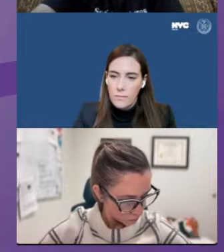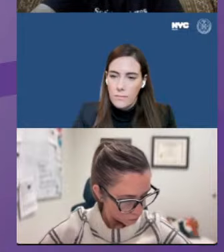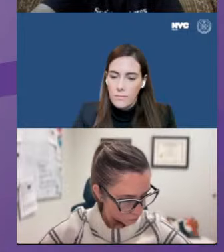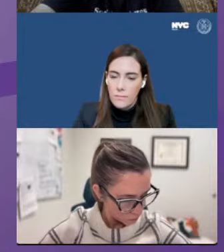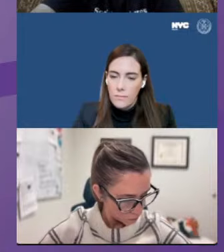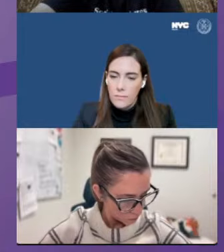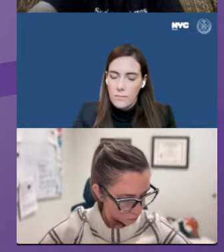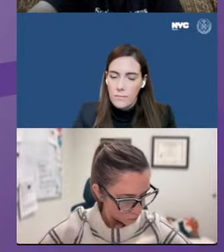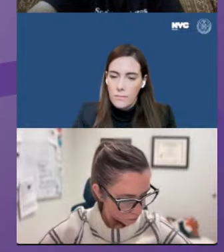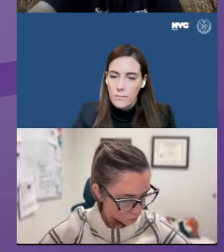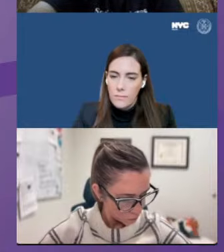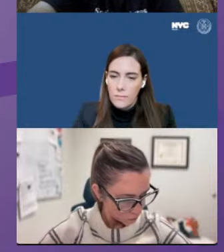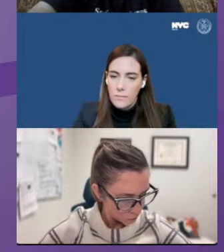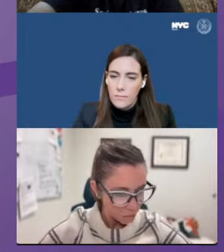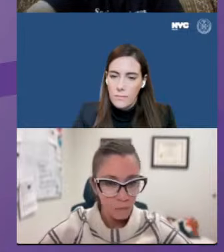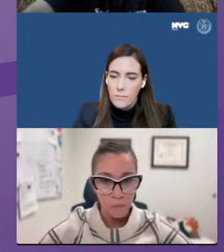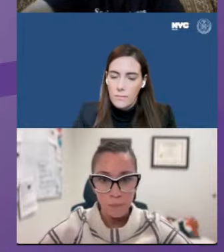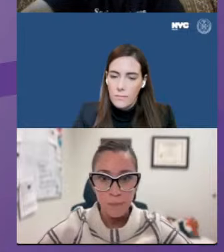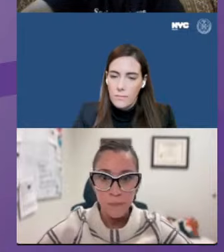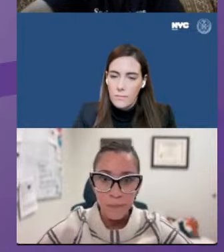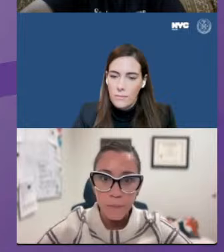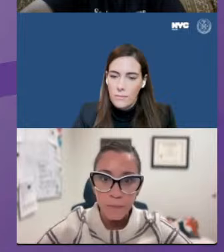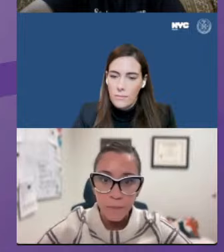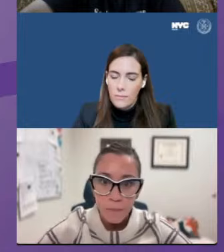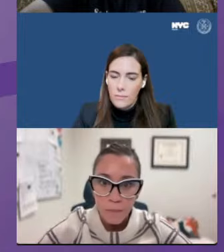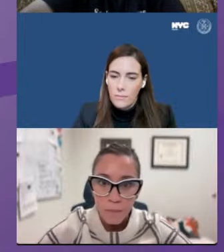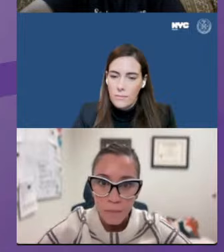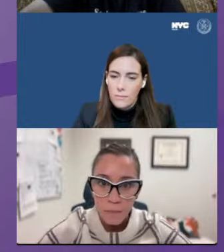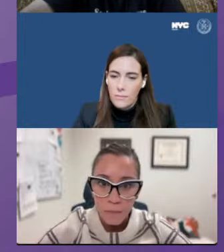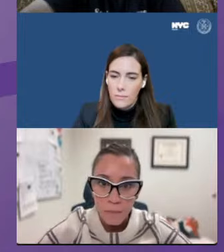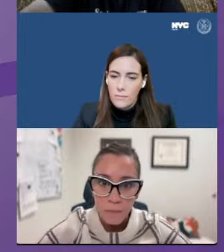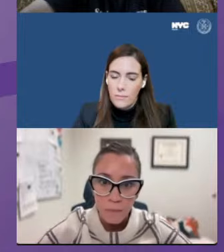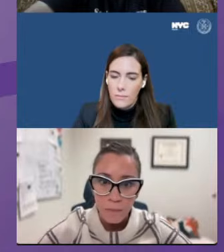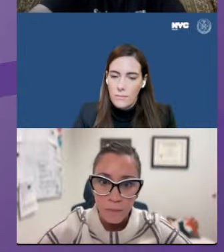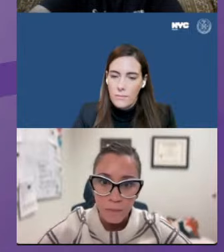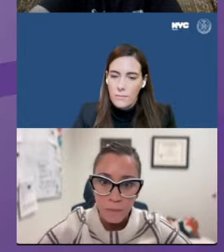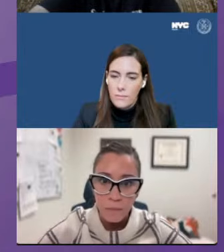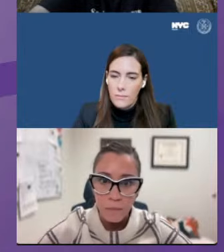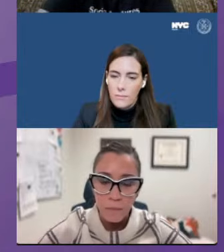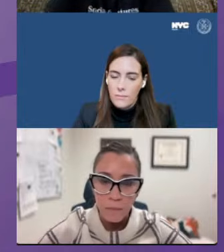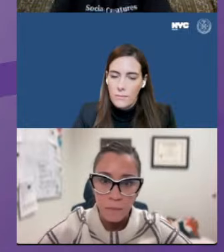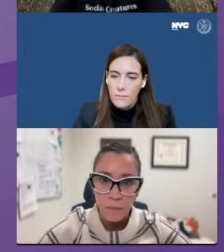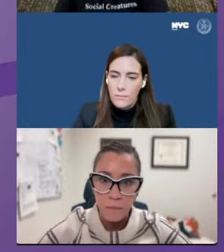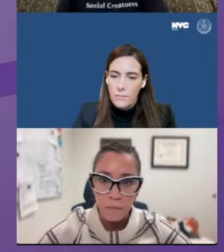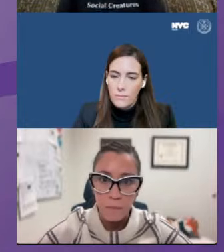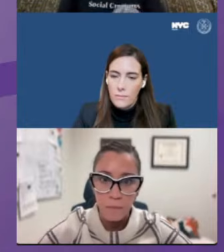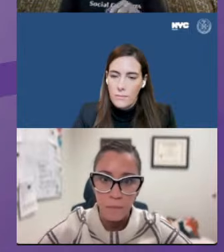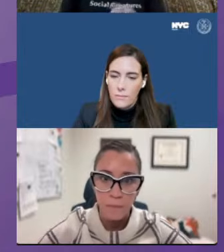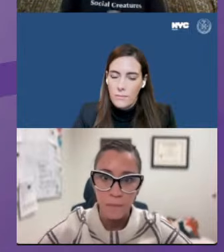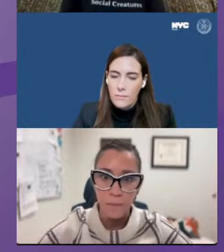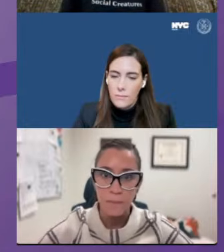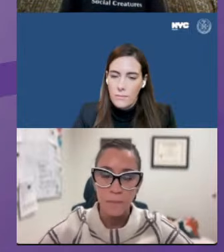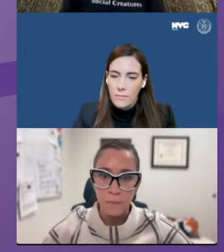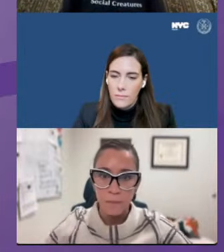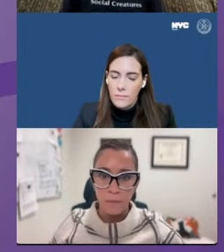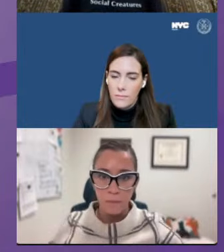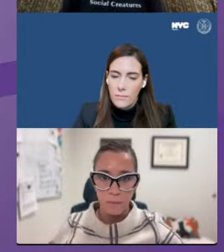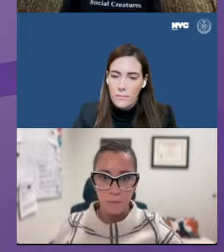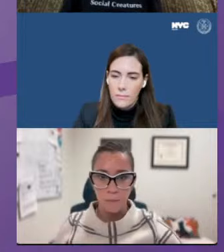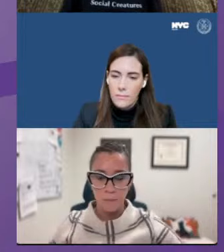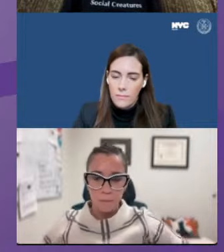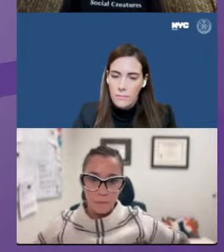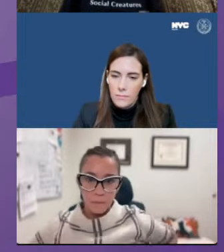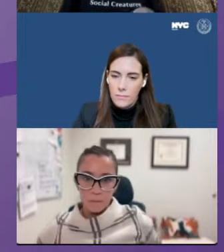of the pandemic, people would ask me as an HIV researcher and HIV doctor, what's the difference between HIV and